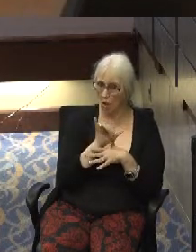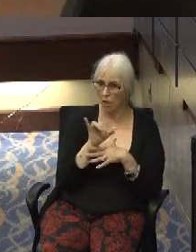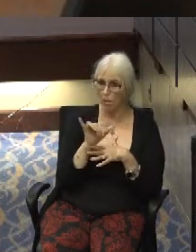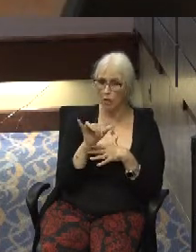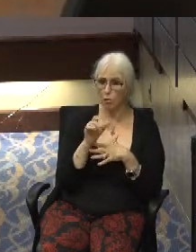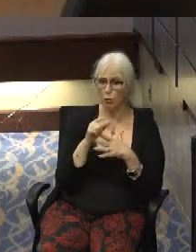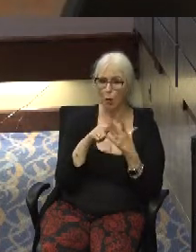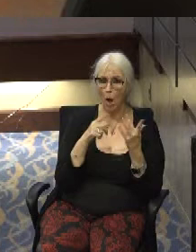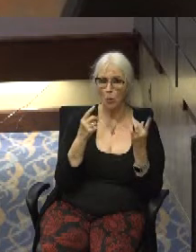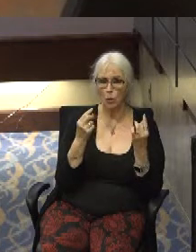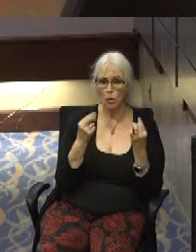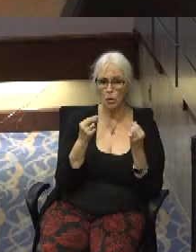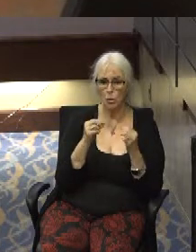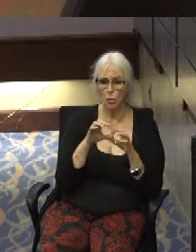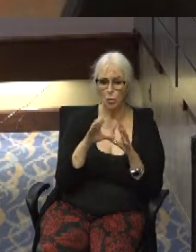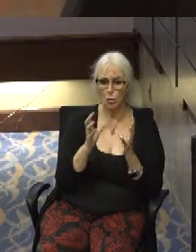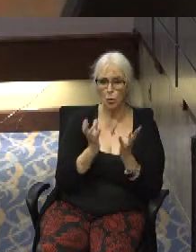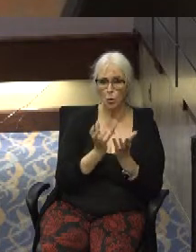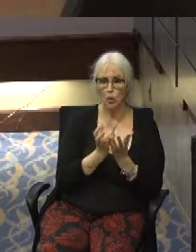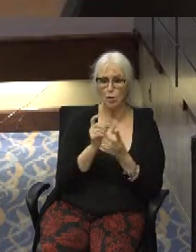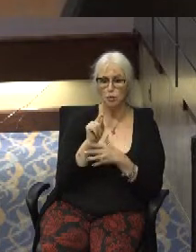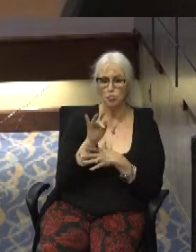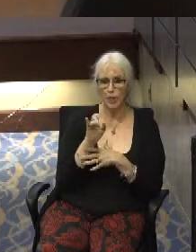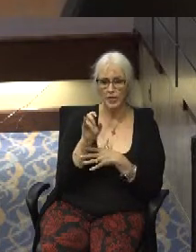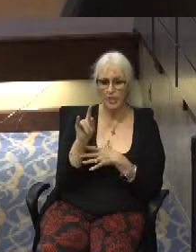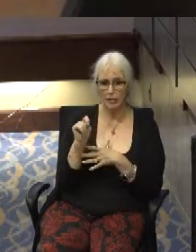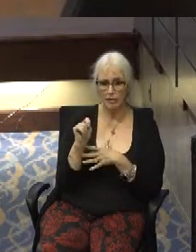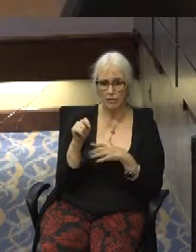do with our rural transit here in McLennan County?